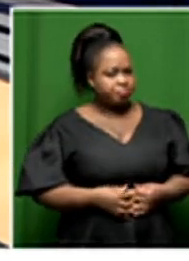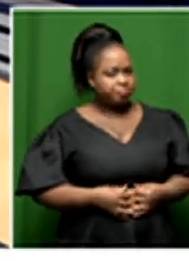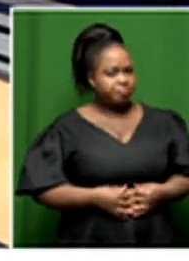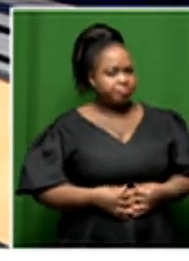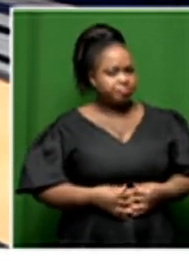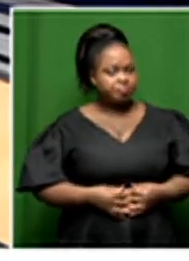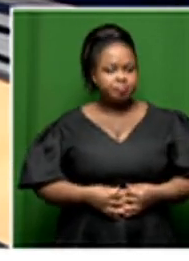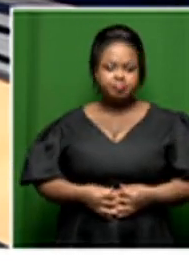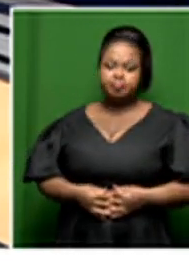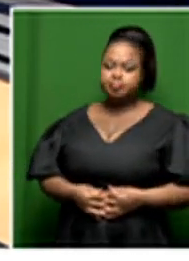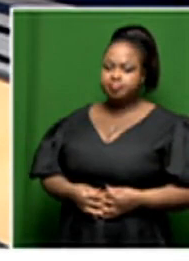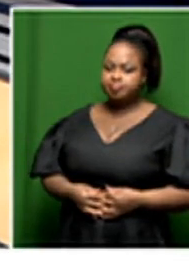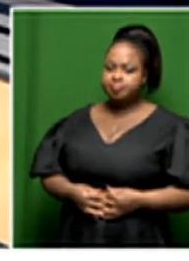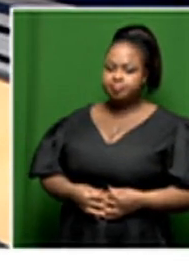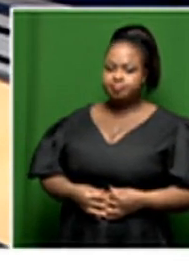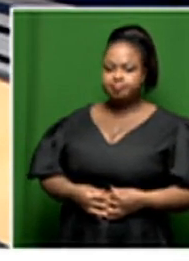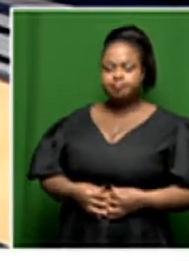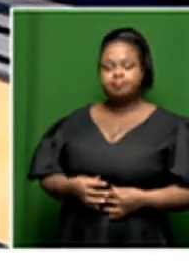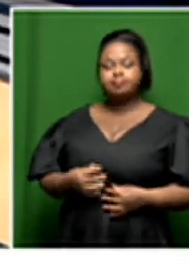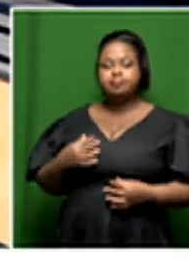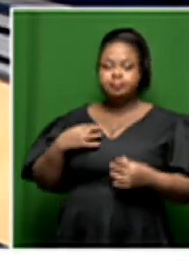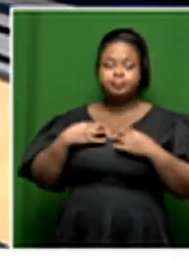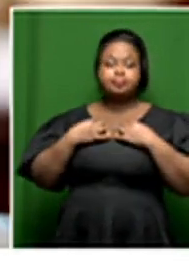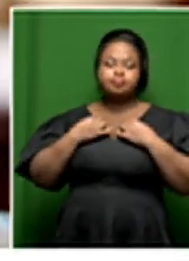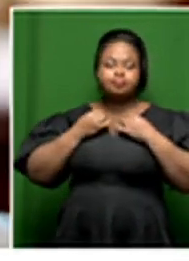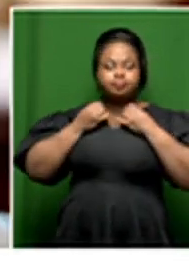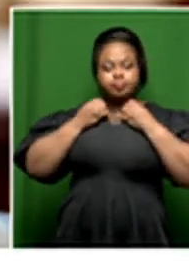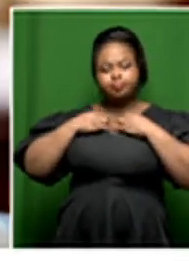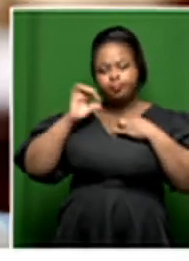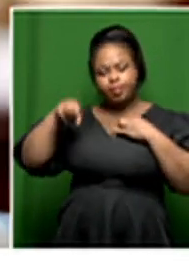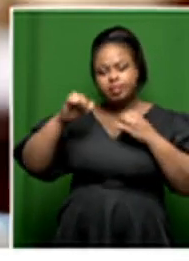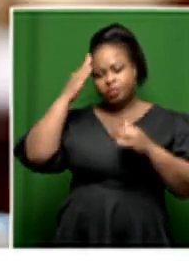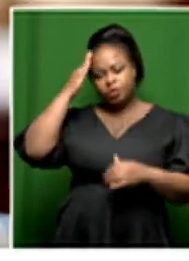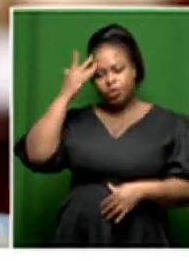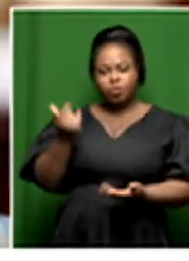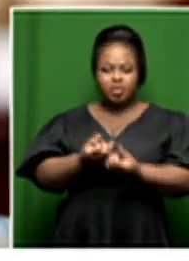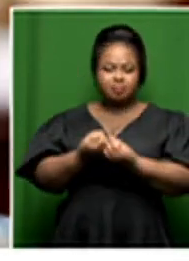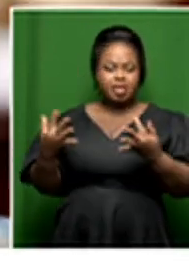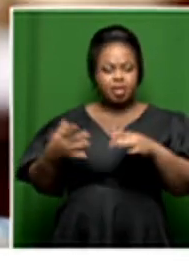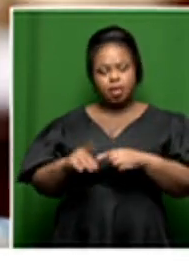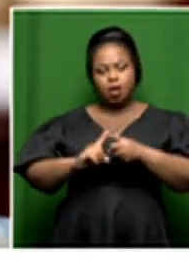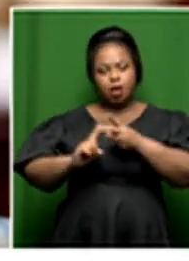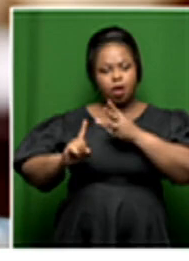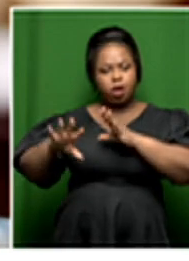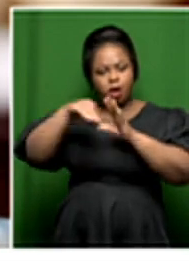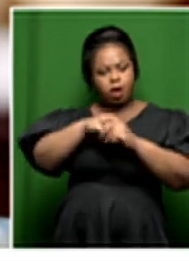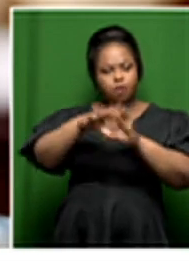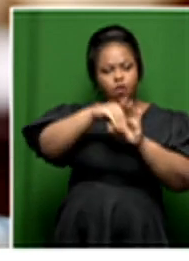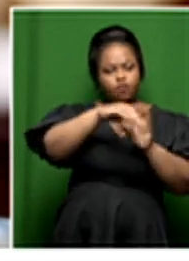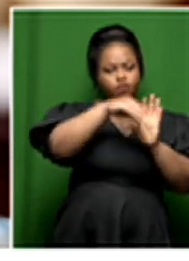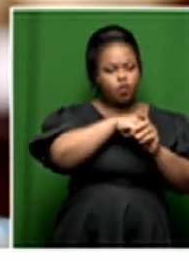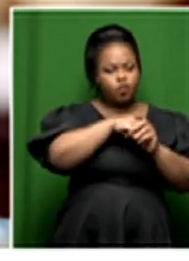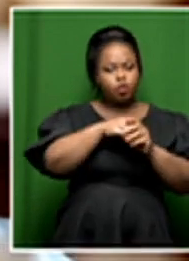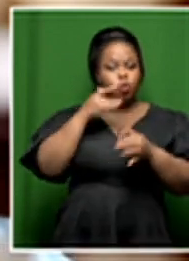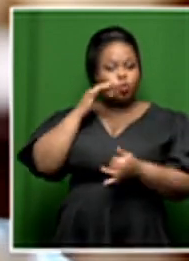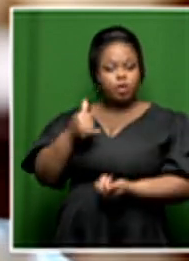now? Leanne, of course, there are many parties involved in a transaction